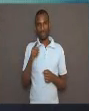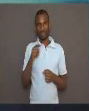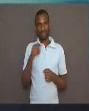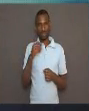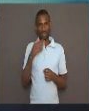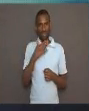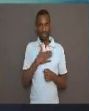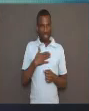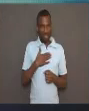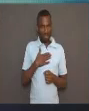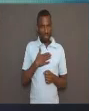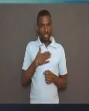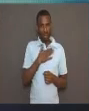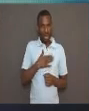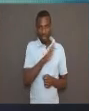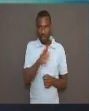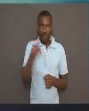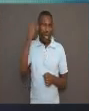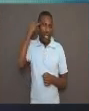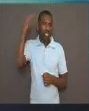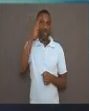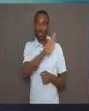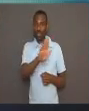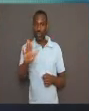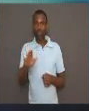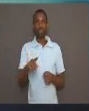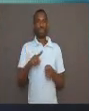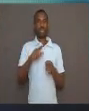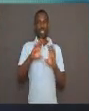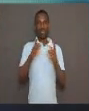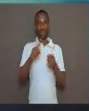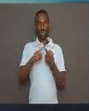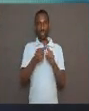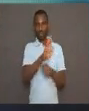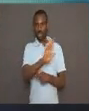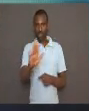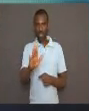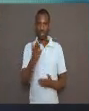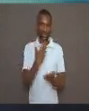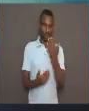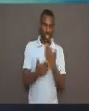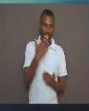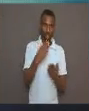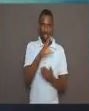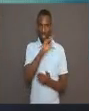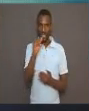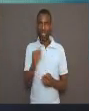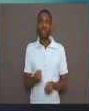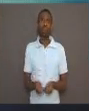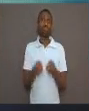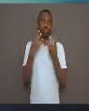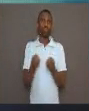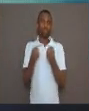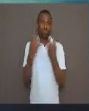Please discuss your ideas with a classmate and write down as many